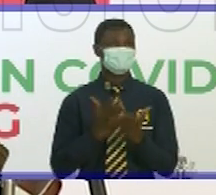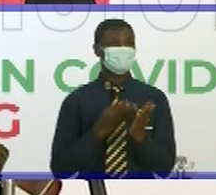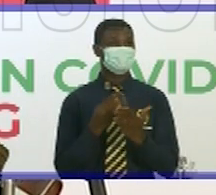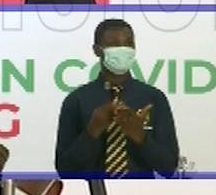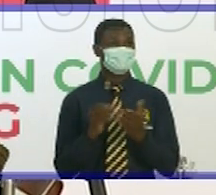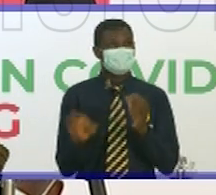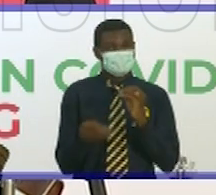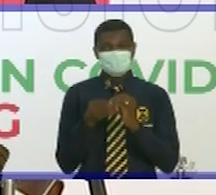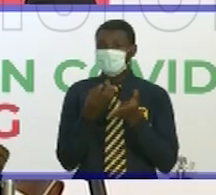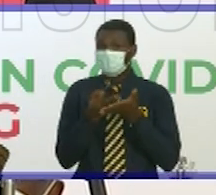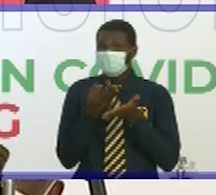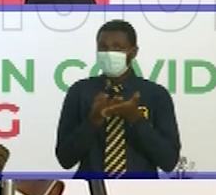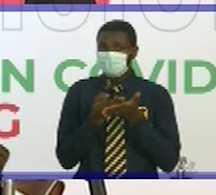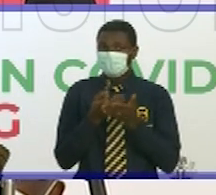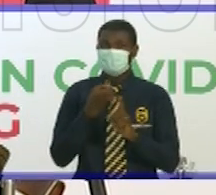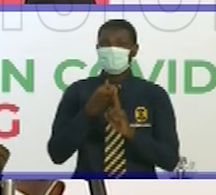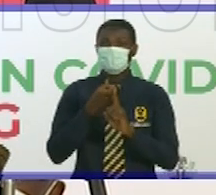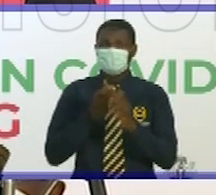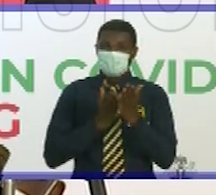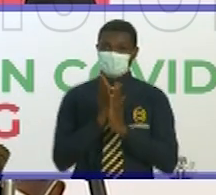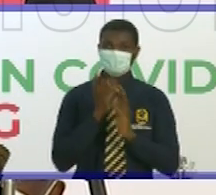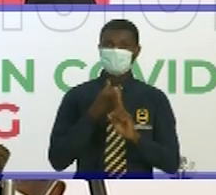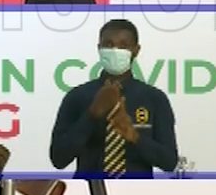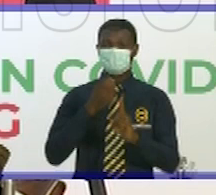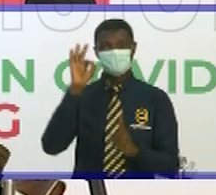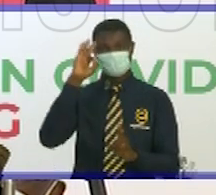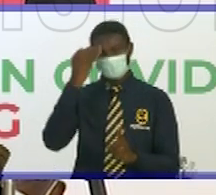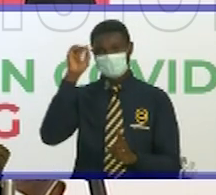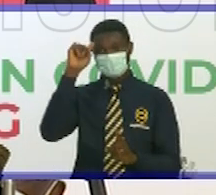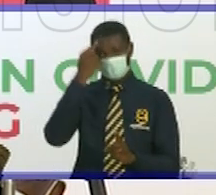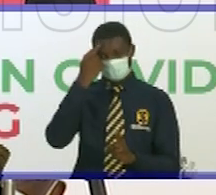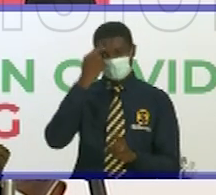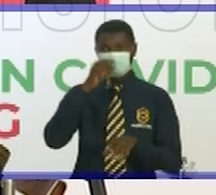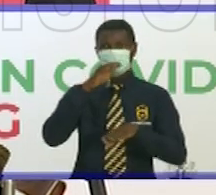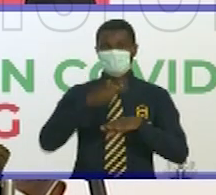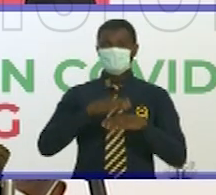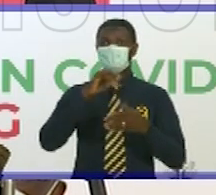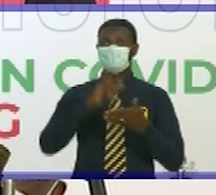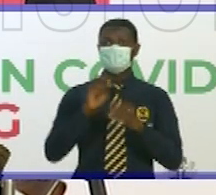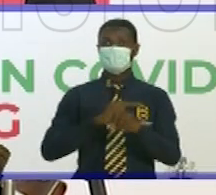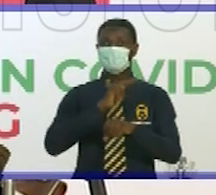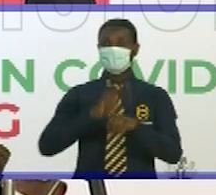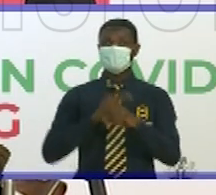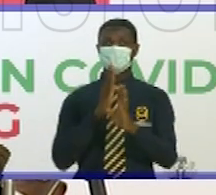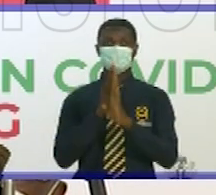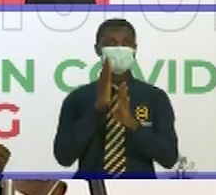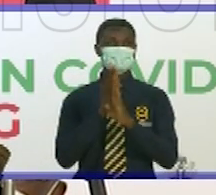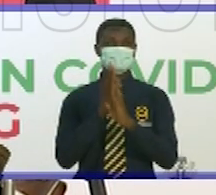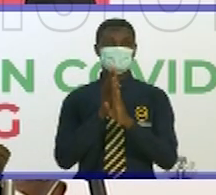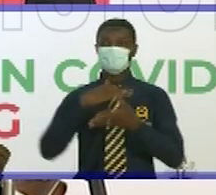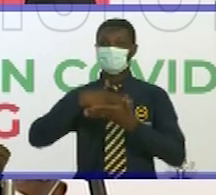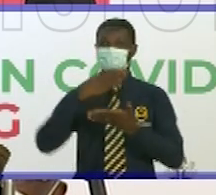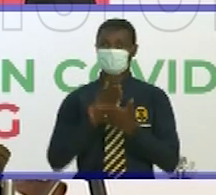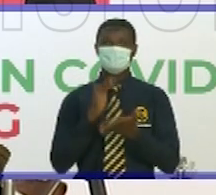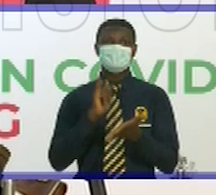funds that are coming directly from the federal government based on the National Assembly budget that has just been passed. That money has not